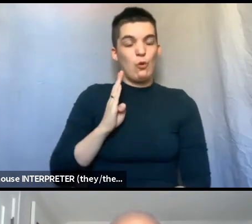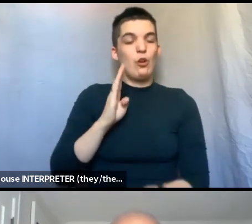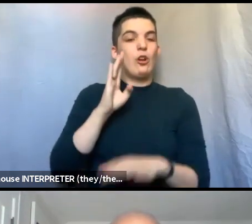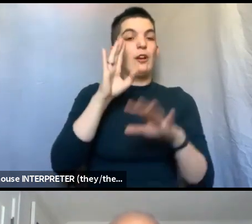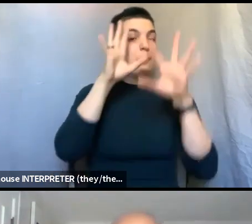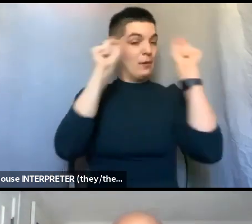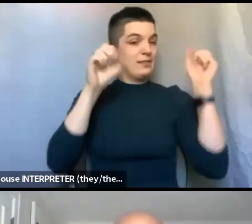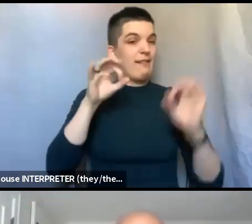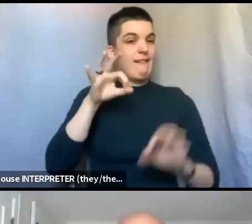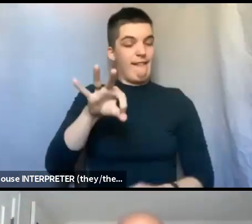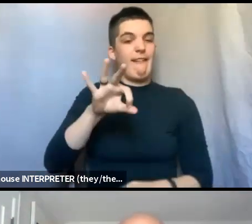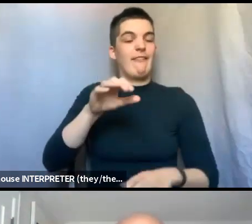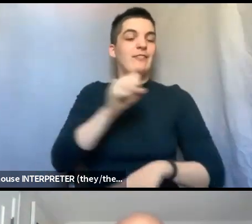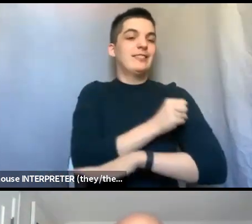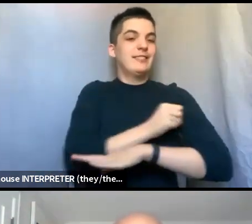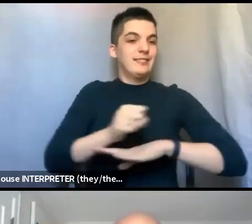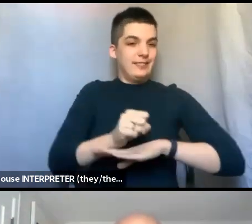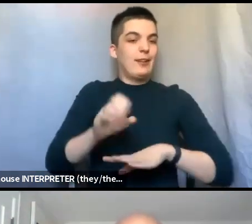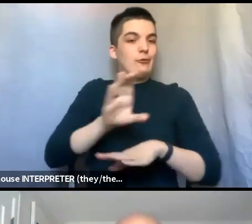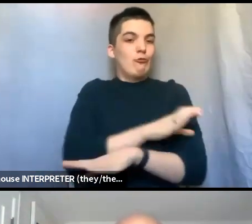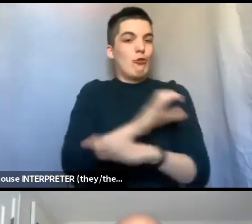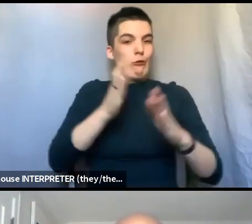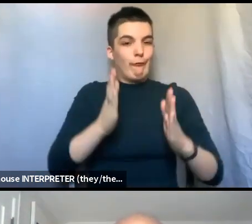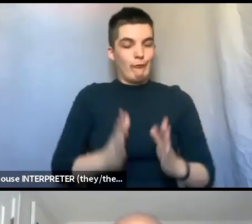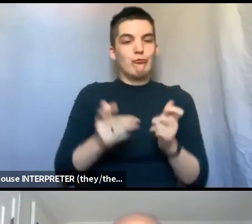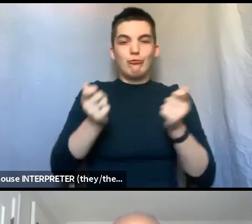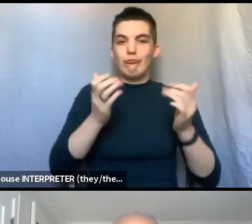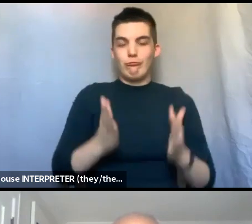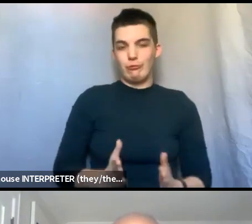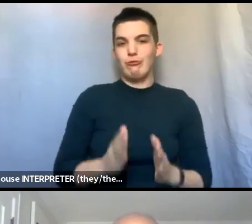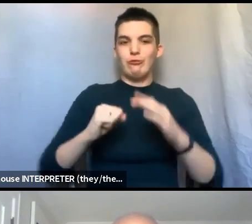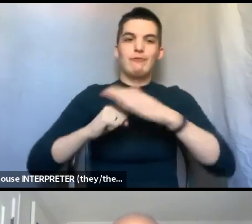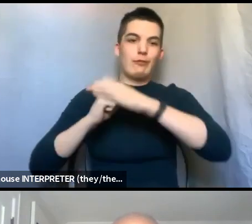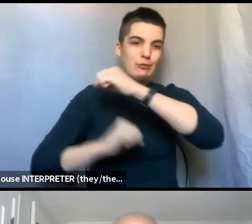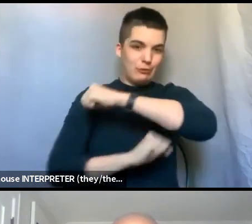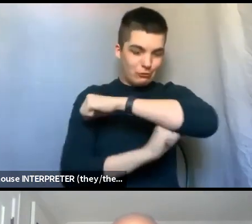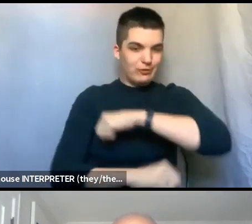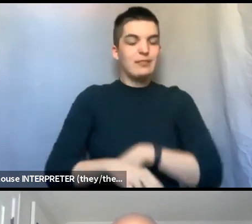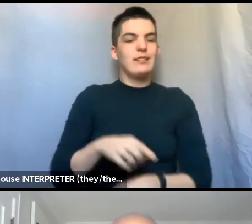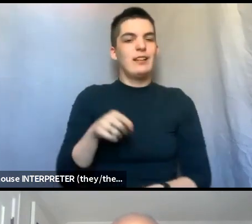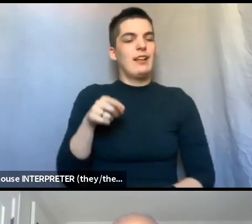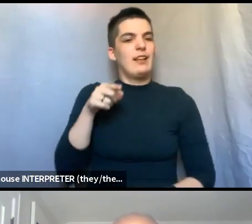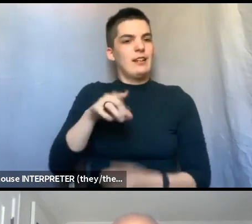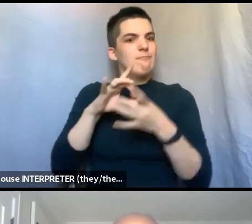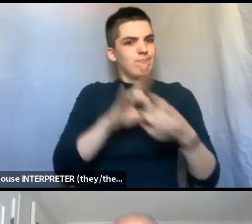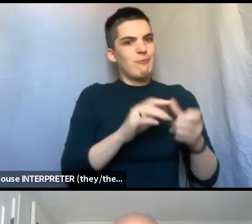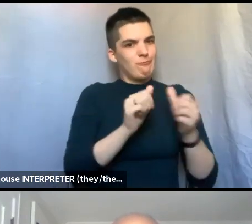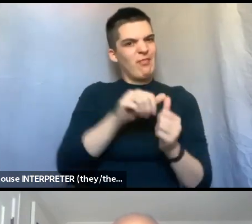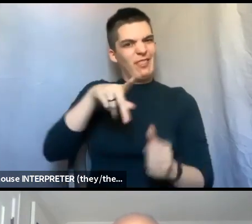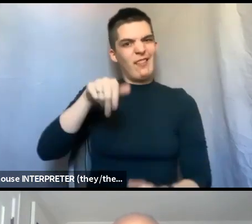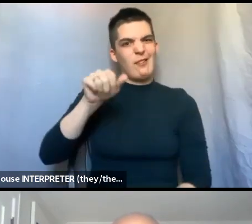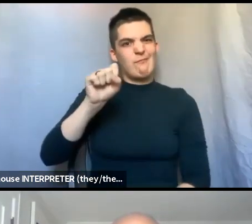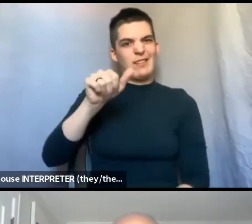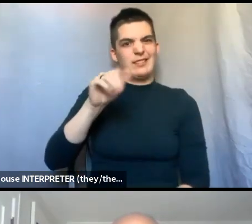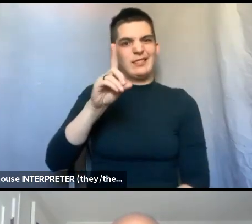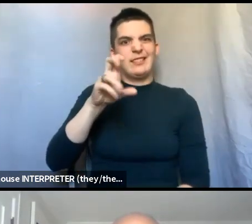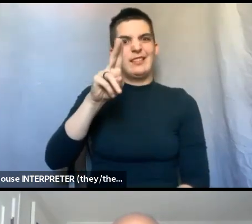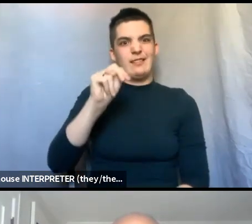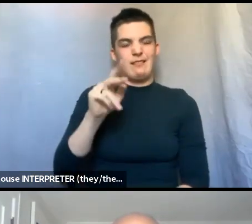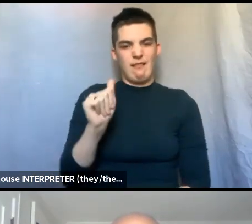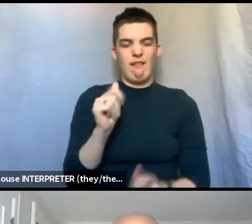Stage Directors and Choreographers Foundation, and also 20 years at the Pasadena Playhouse as artistic director. Also a